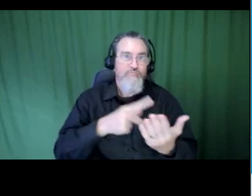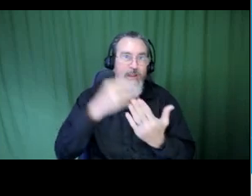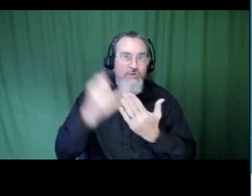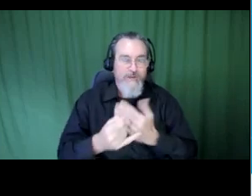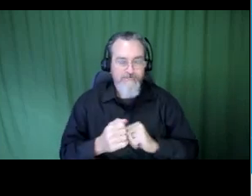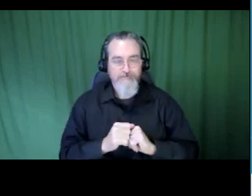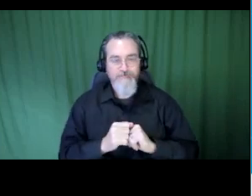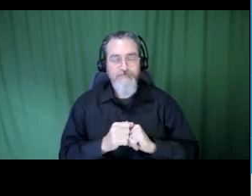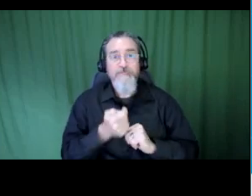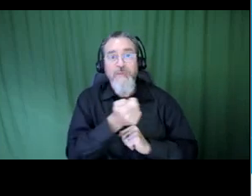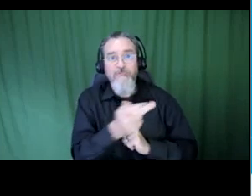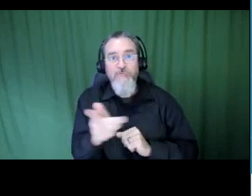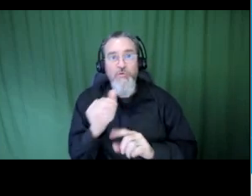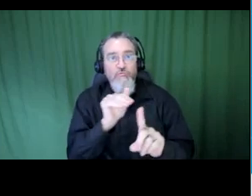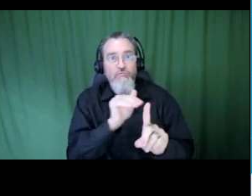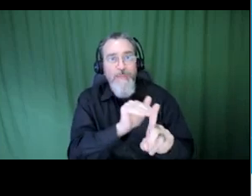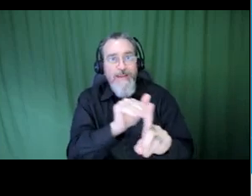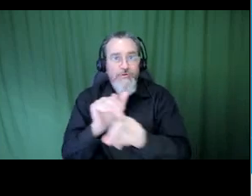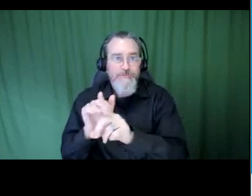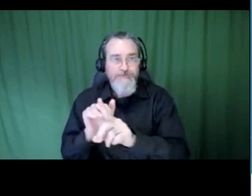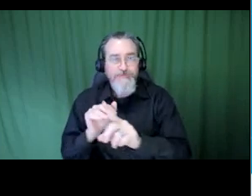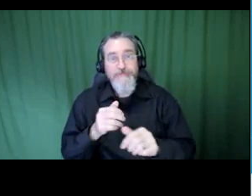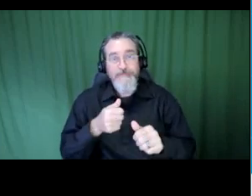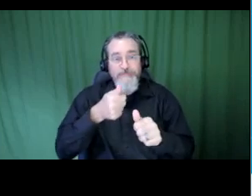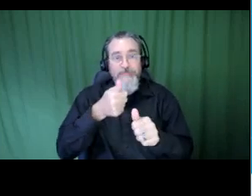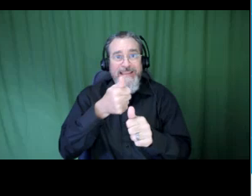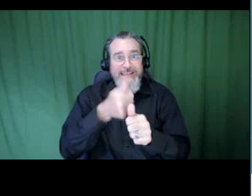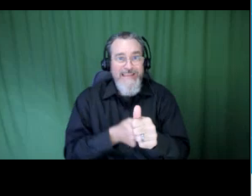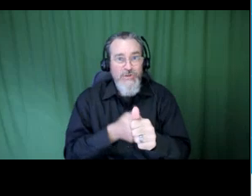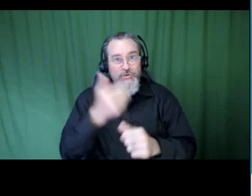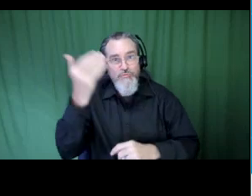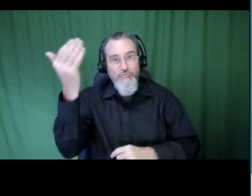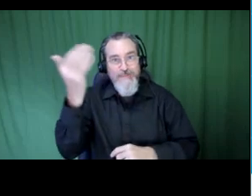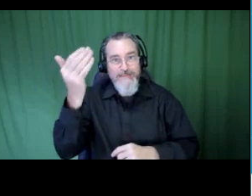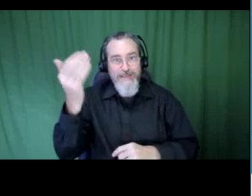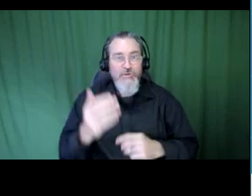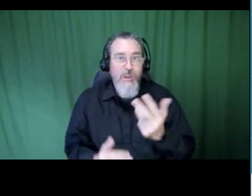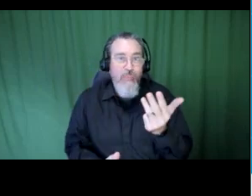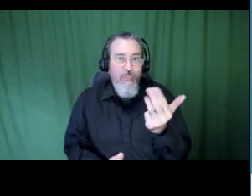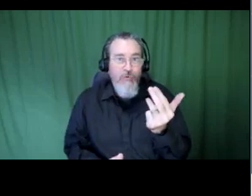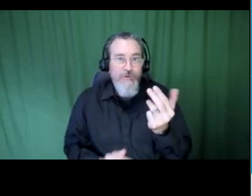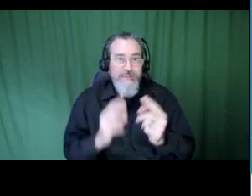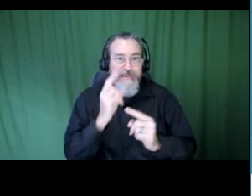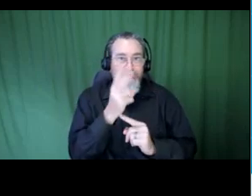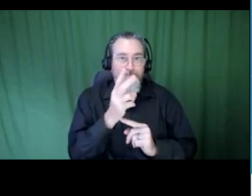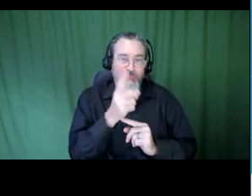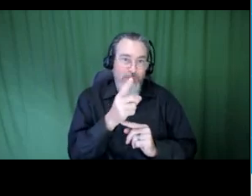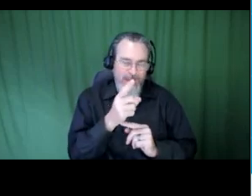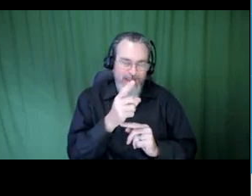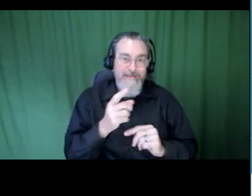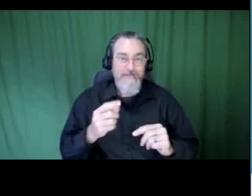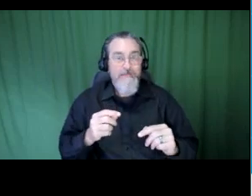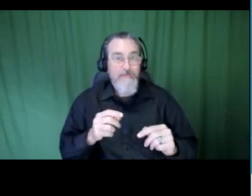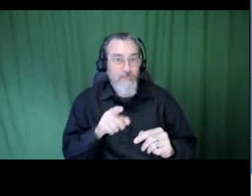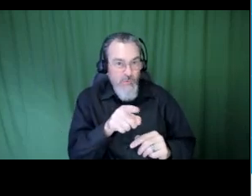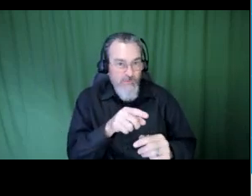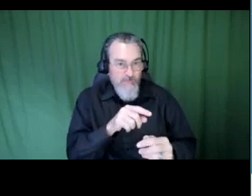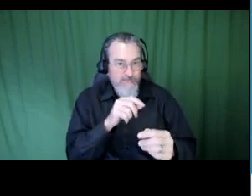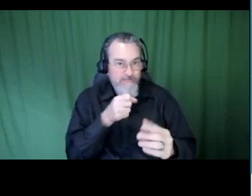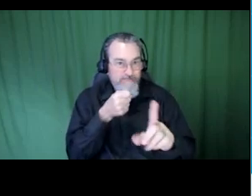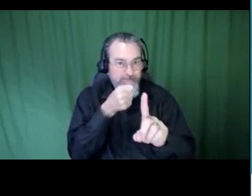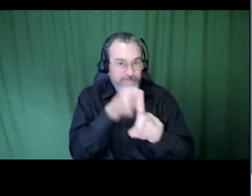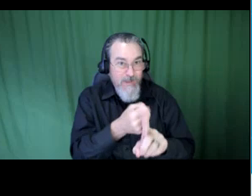of reminders. Each presentation will have 13 minutes. At the 12-minute mark, I will pop in and raise my hand to make sure you